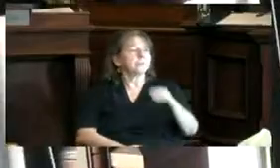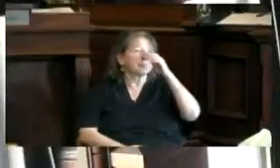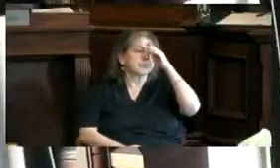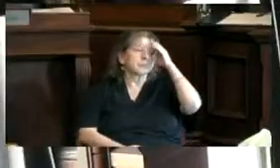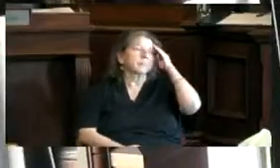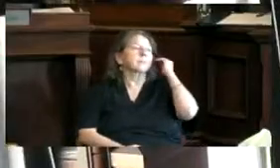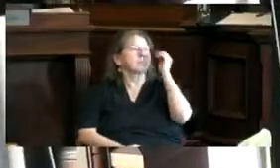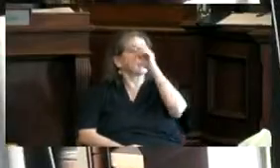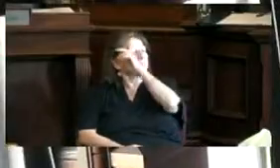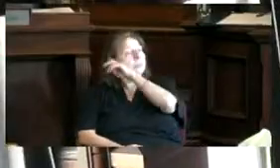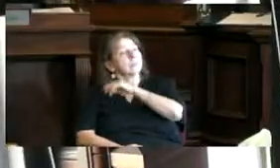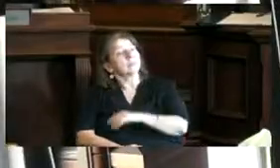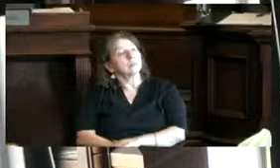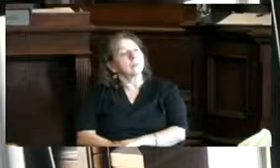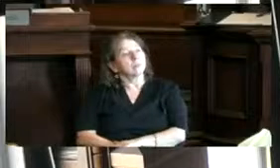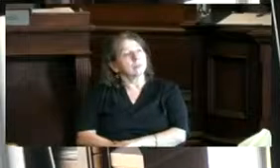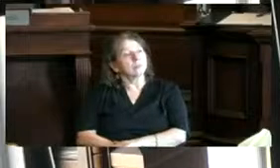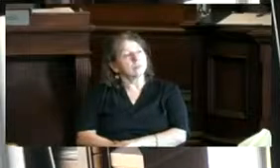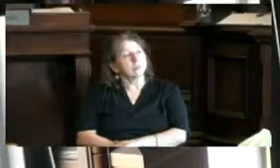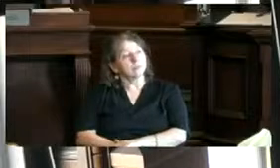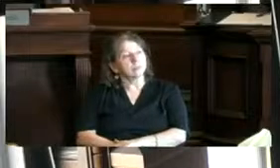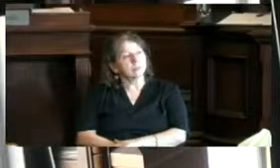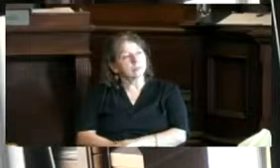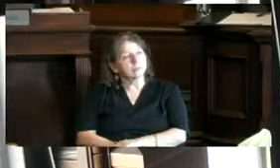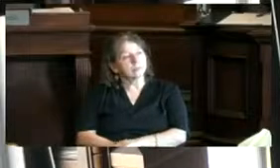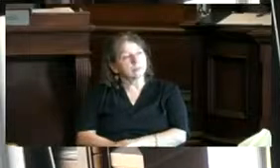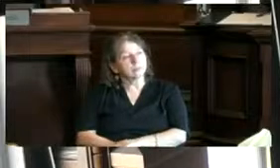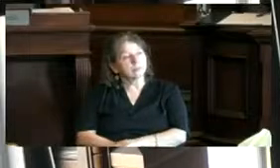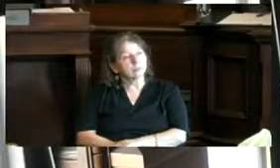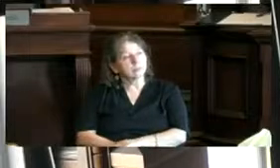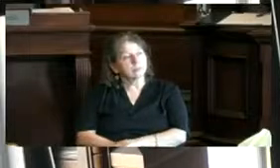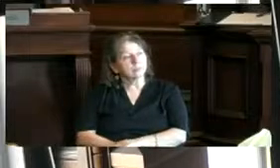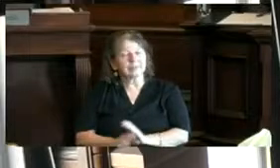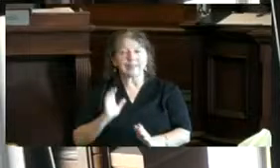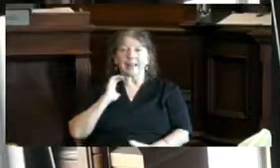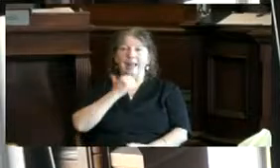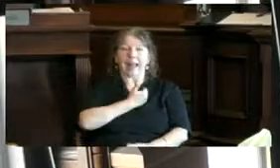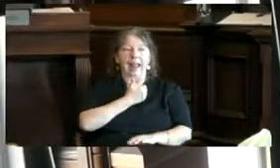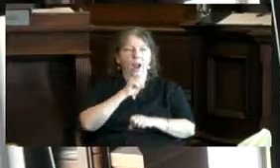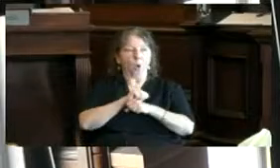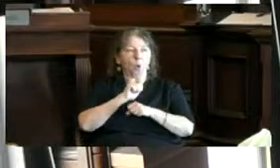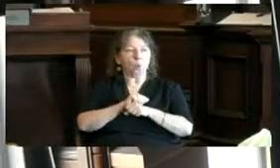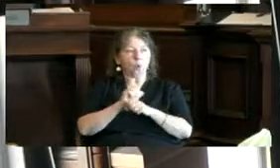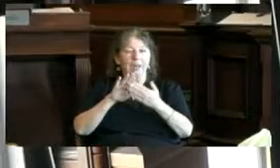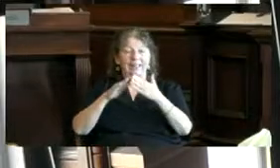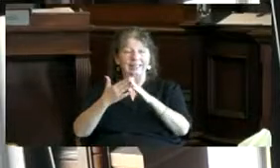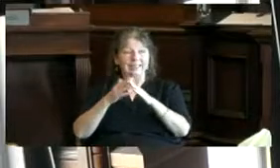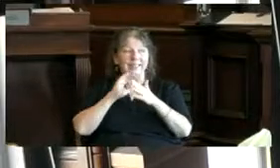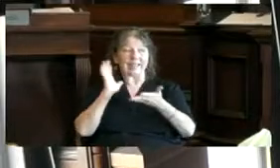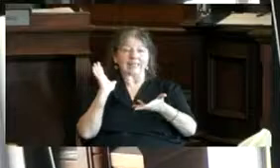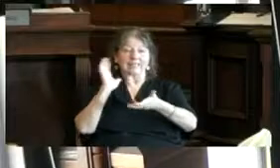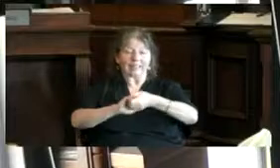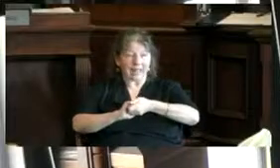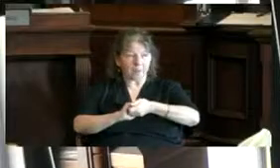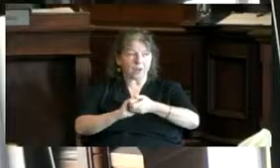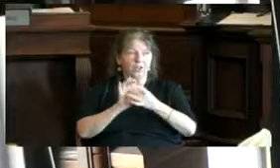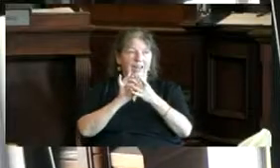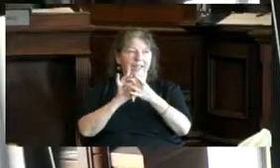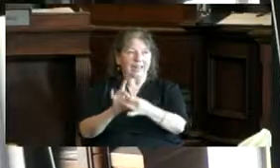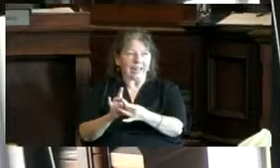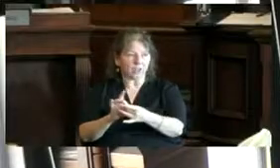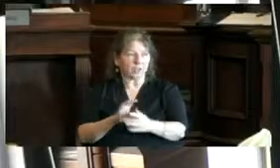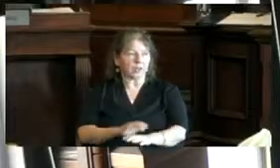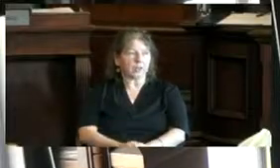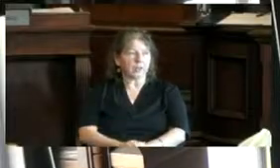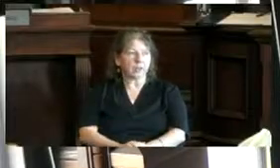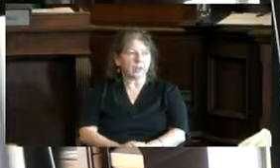I know you guys are talking about homelessness. I want to say a lot of what we do at the city is in collaboration, connection. I want to